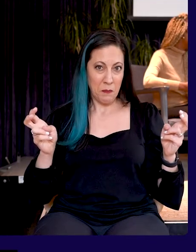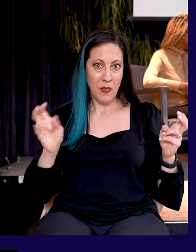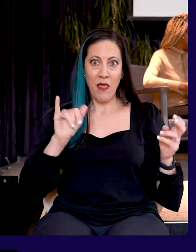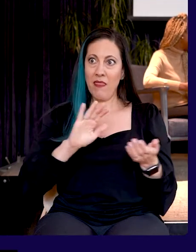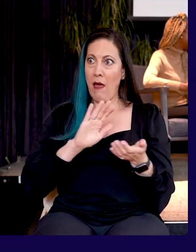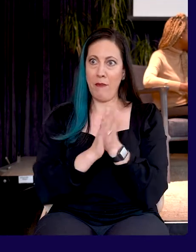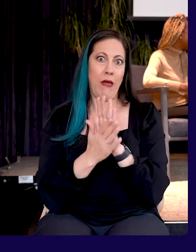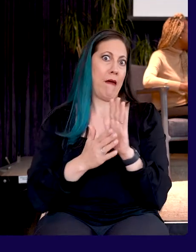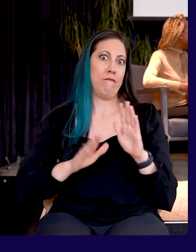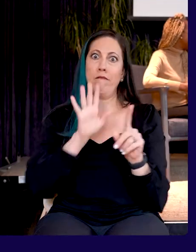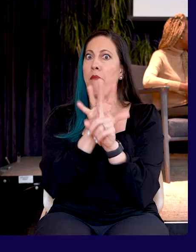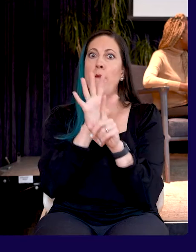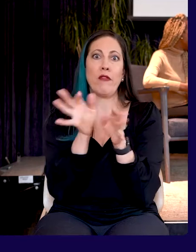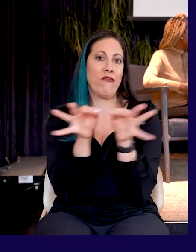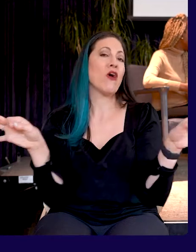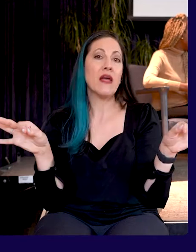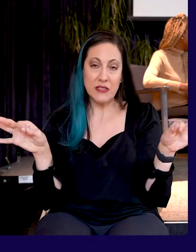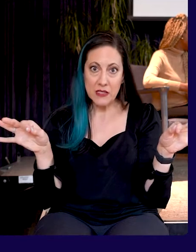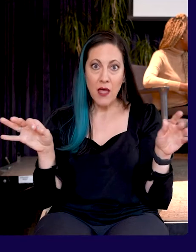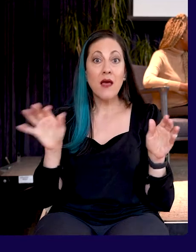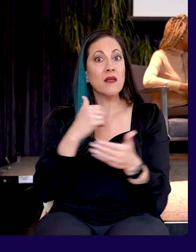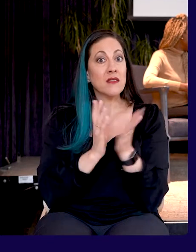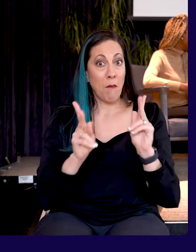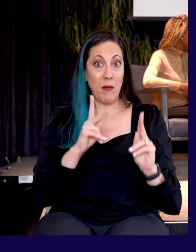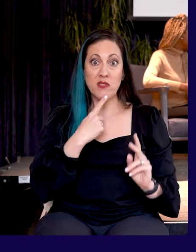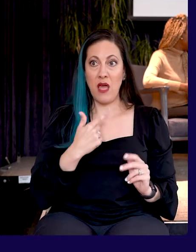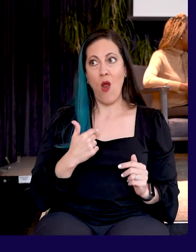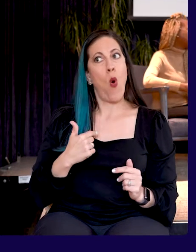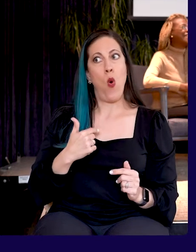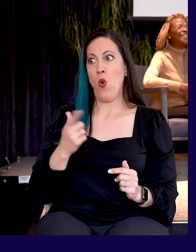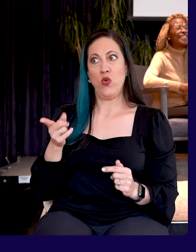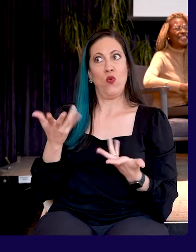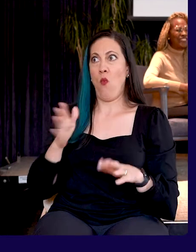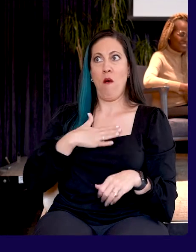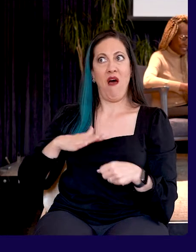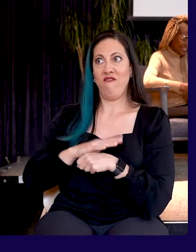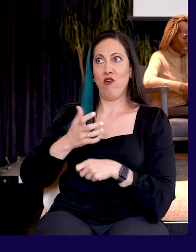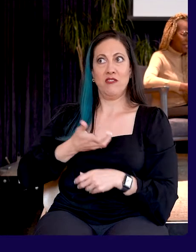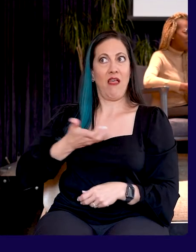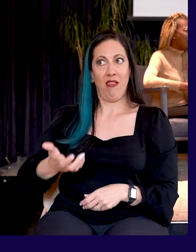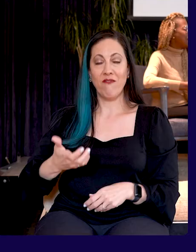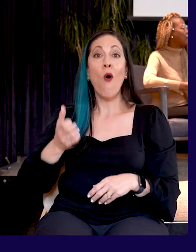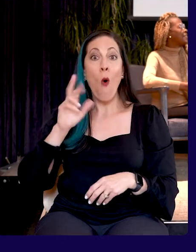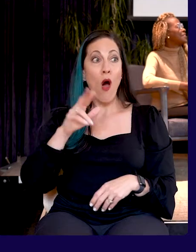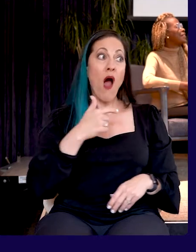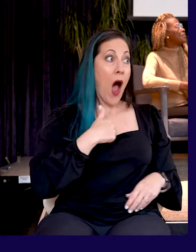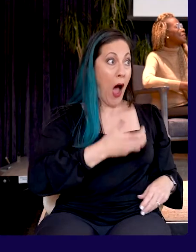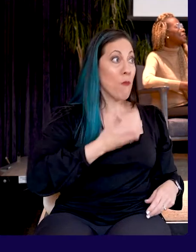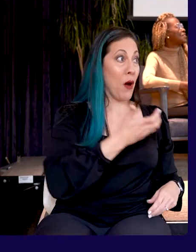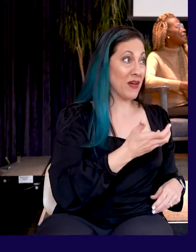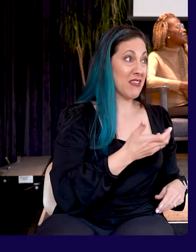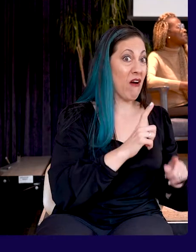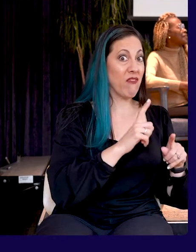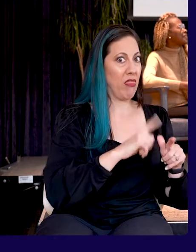You're not ready. Or I brought my full self to work and my manager had a conversation with me about that. Right? Maybe bring 67%.